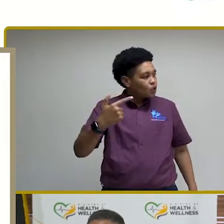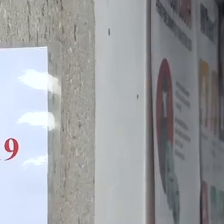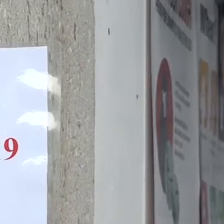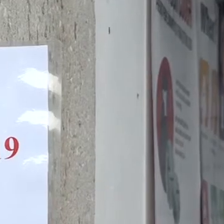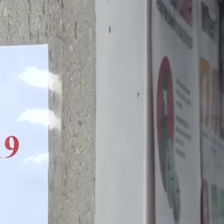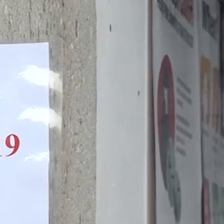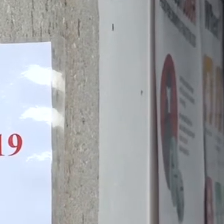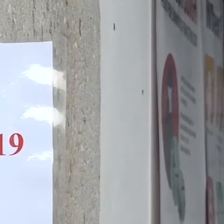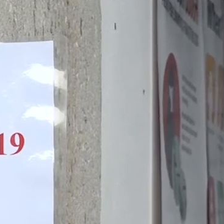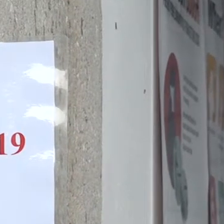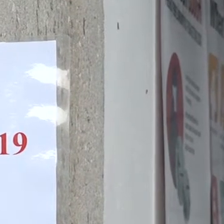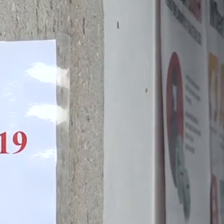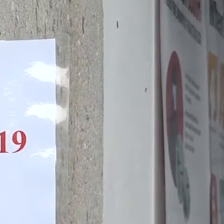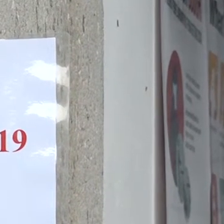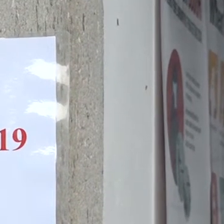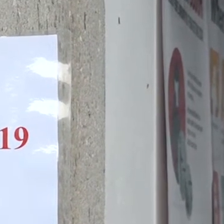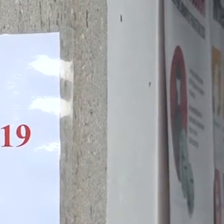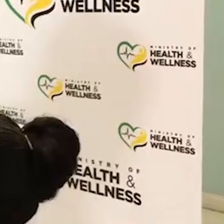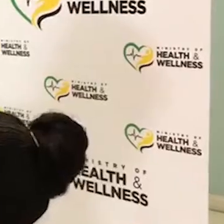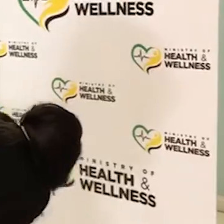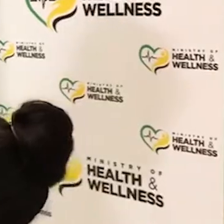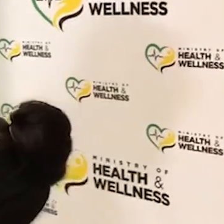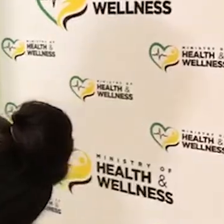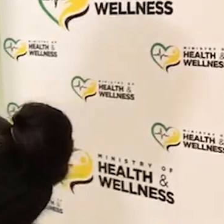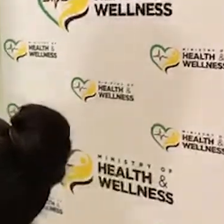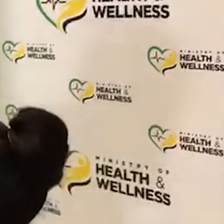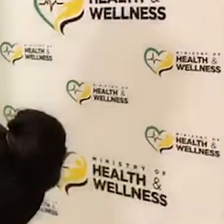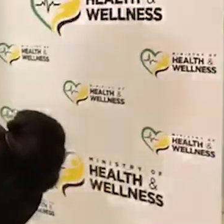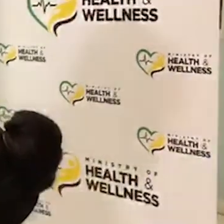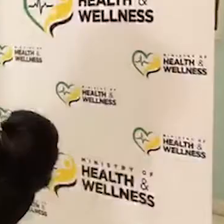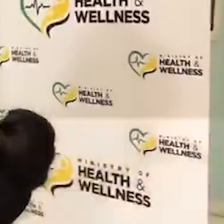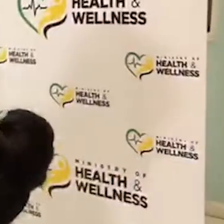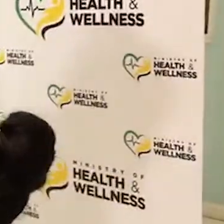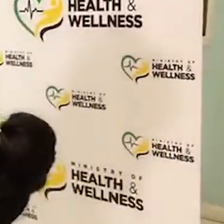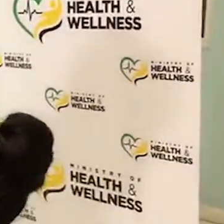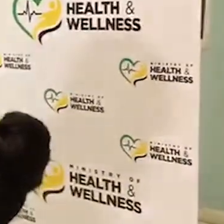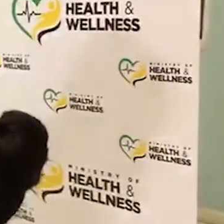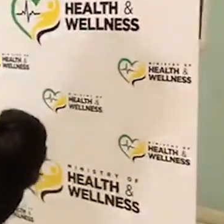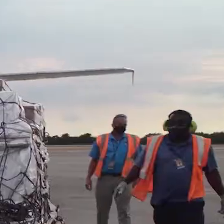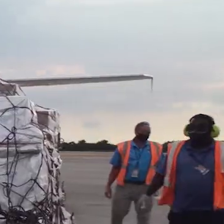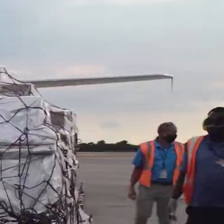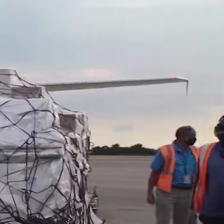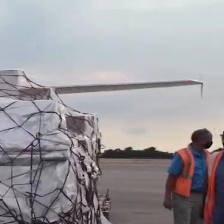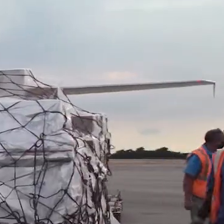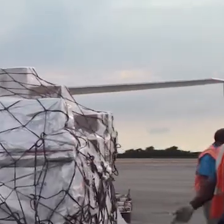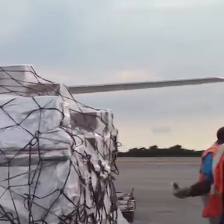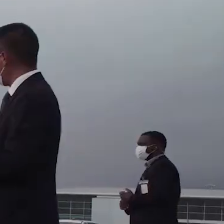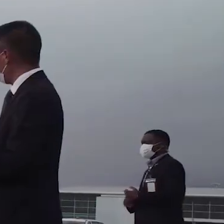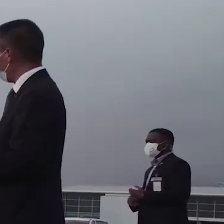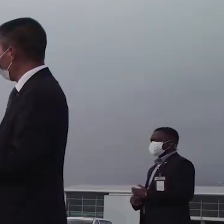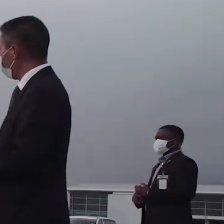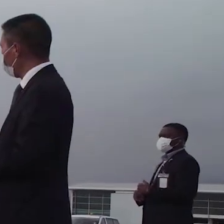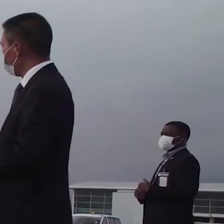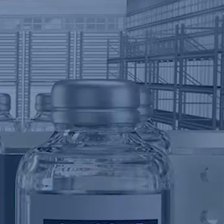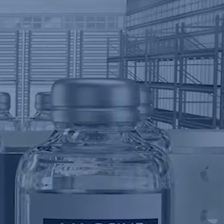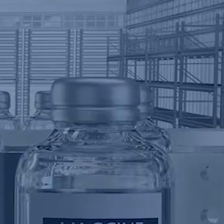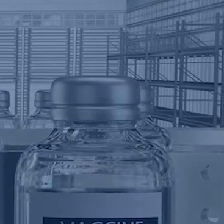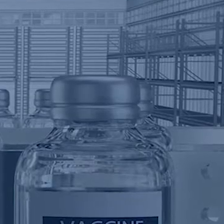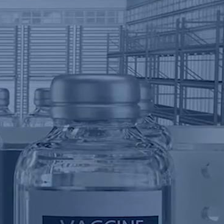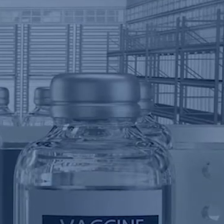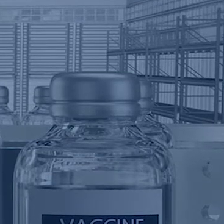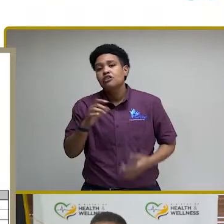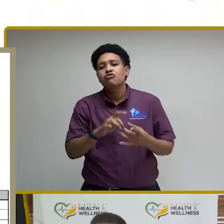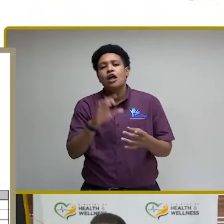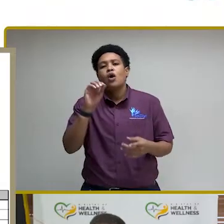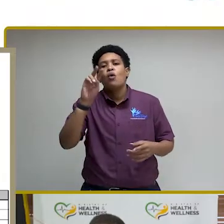2022. In March, we begin our vaccination based on the donation from India and based